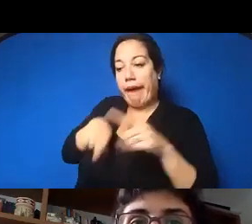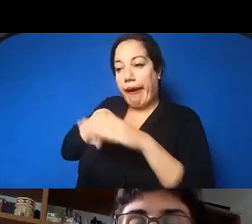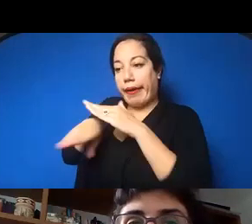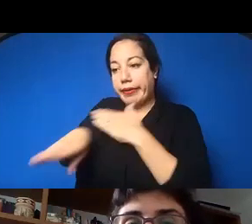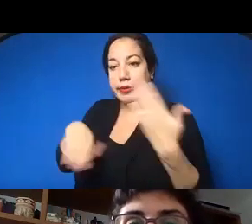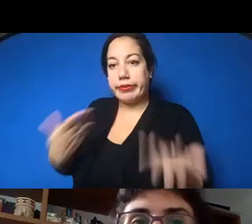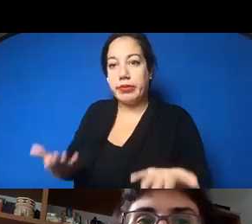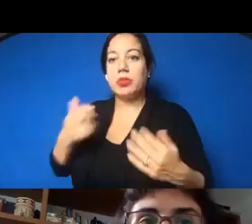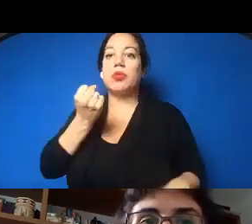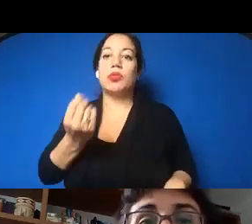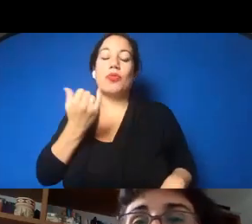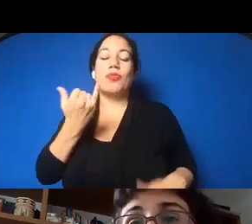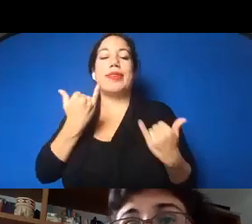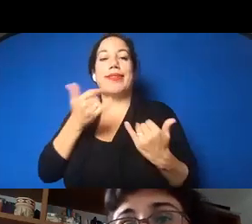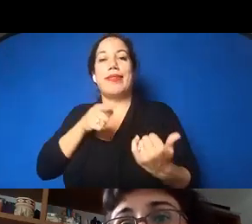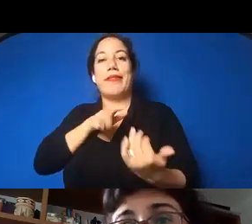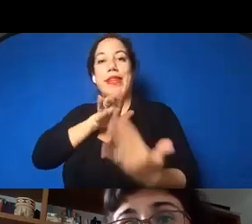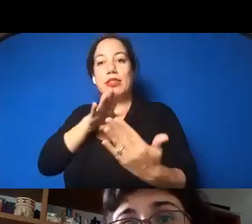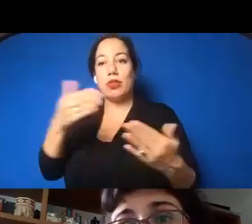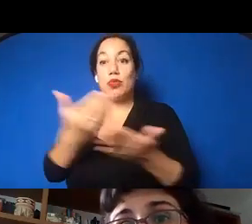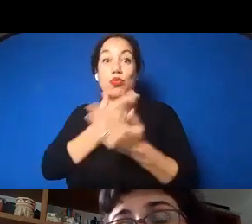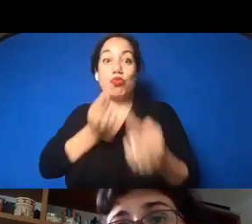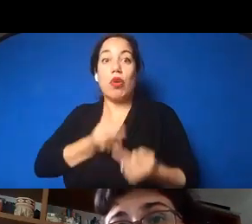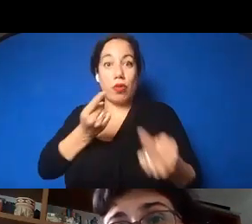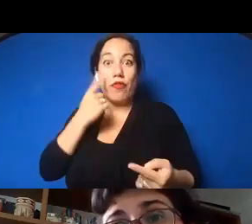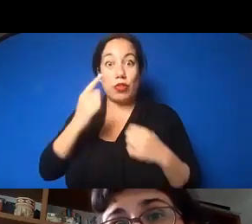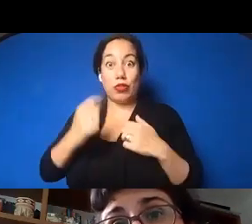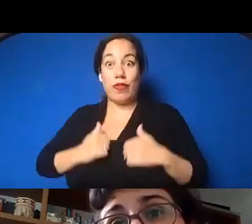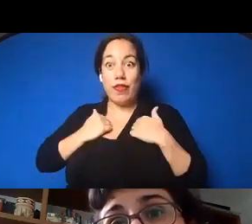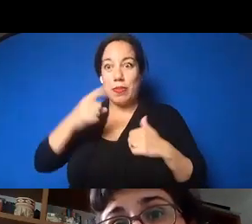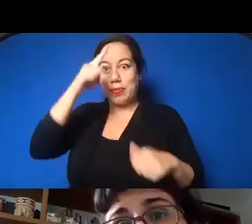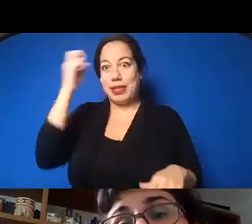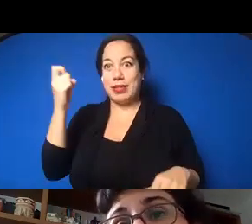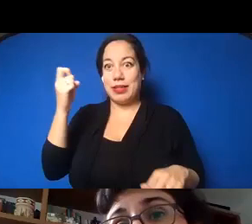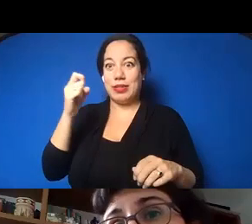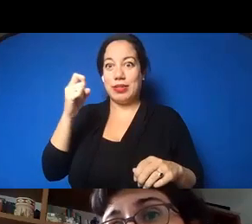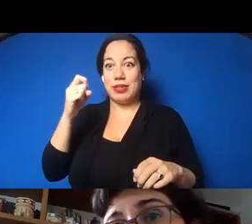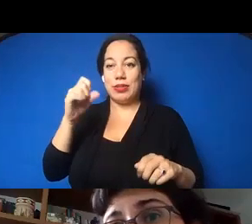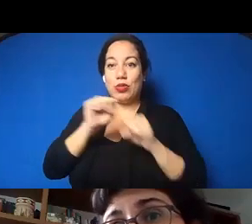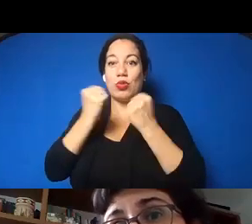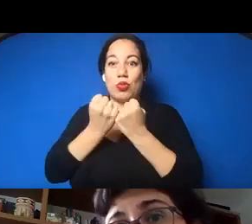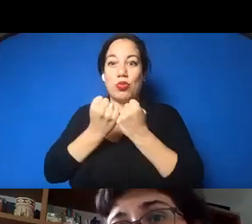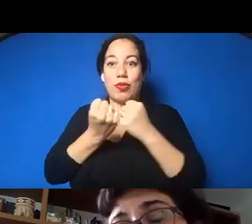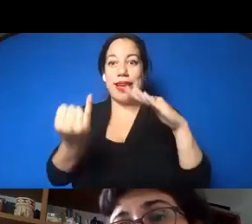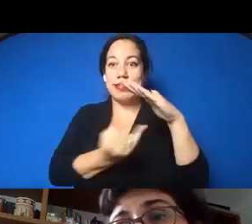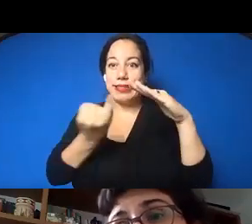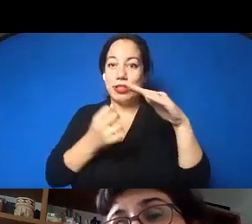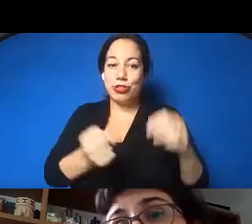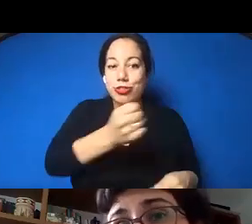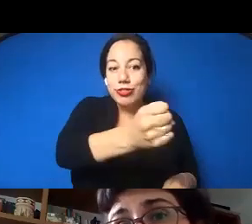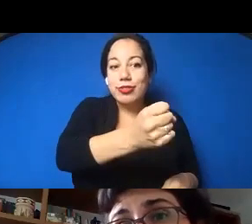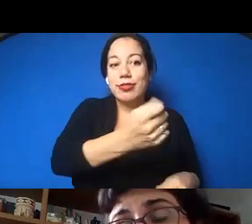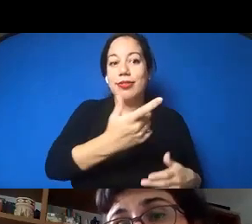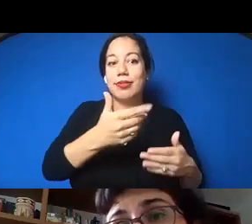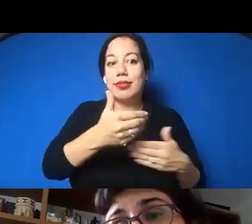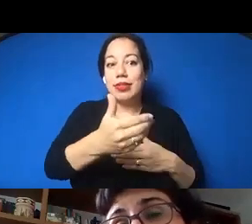a very huge struggle for survival, because social isolation implies sometimes in facing